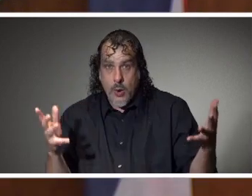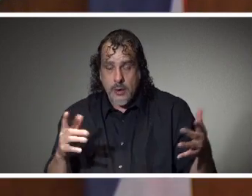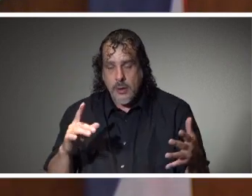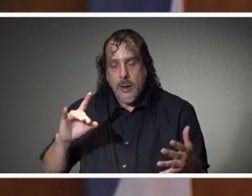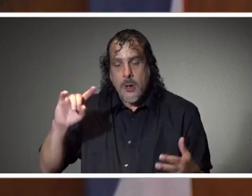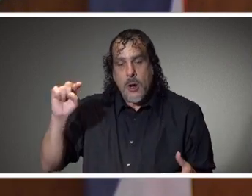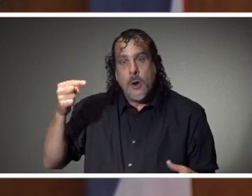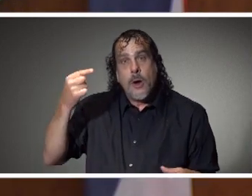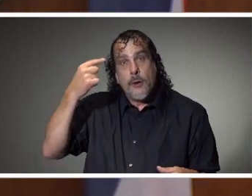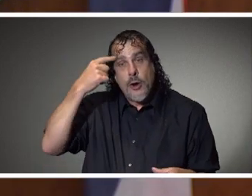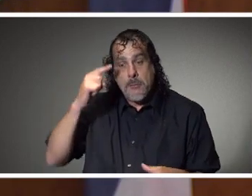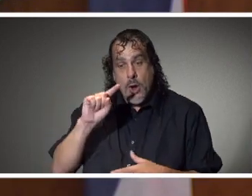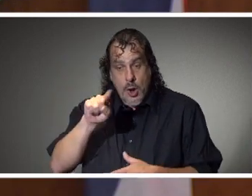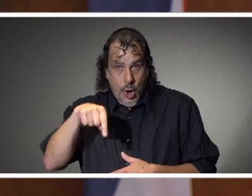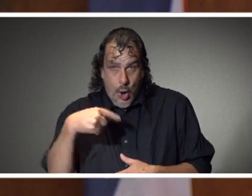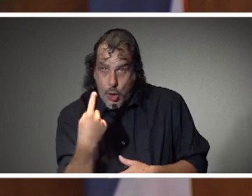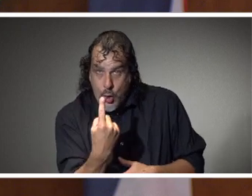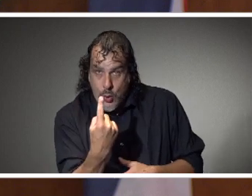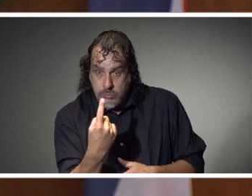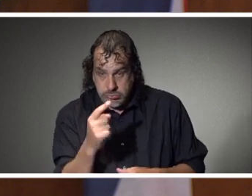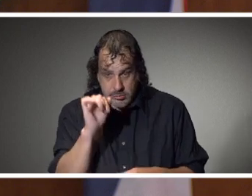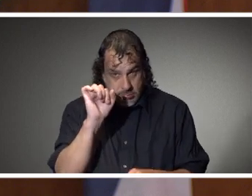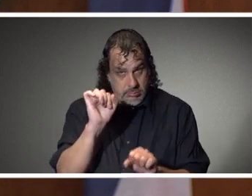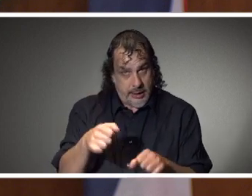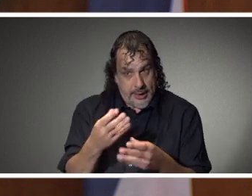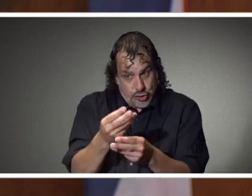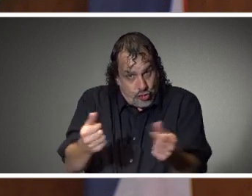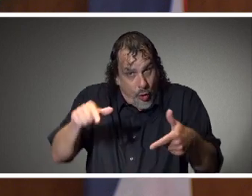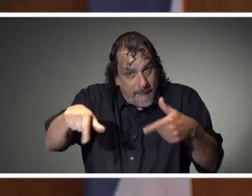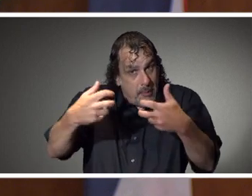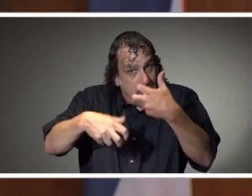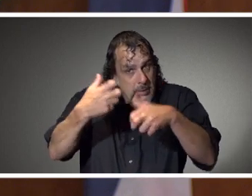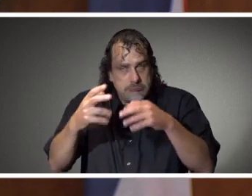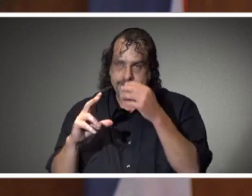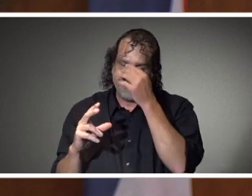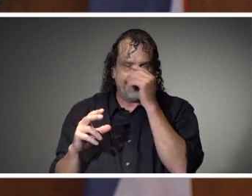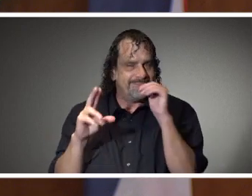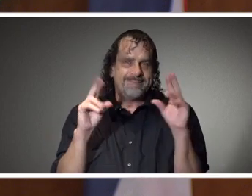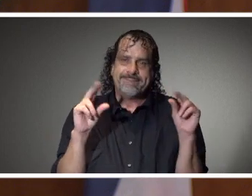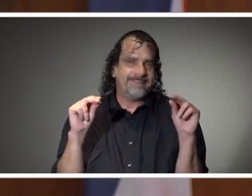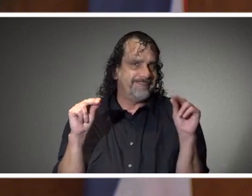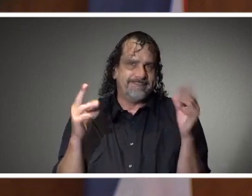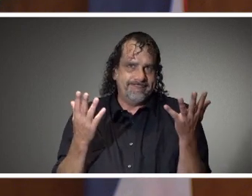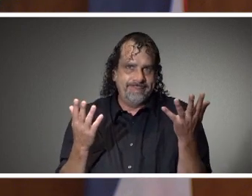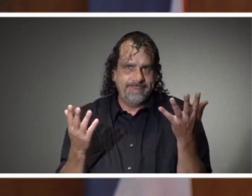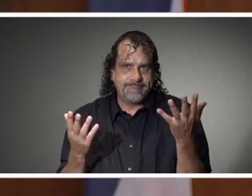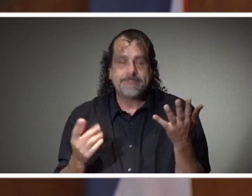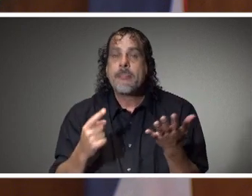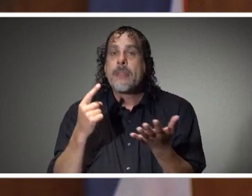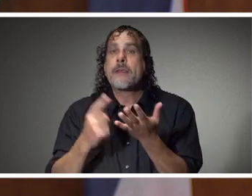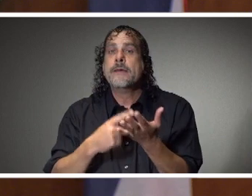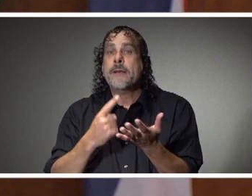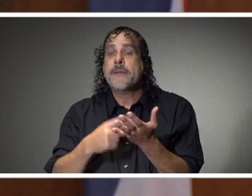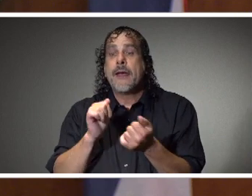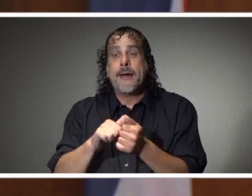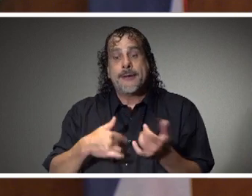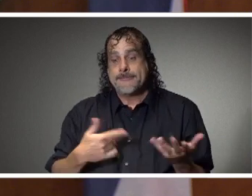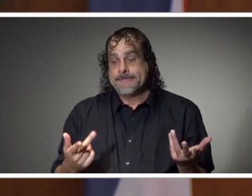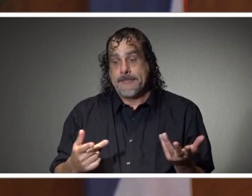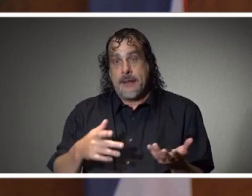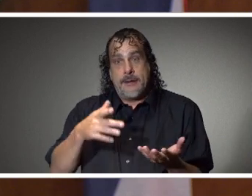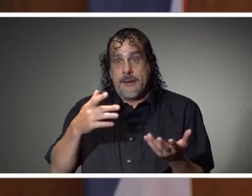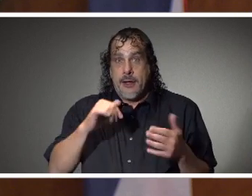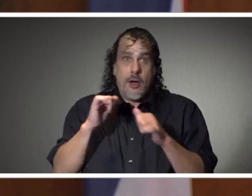government alone cannot solve these problems. And in some instances, even mankind cannot